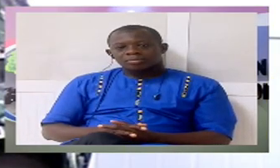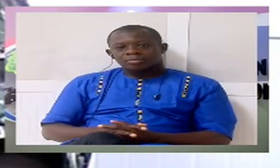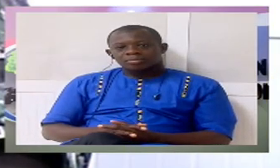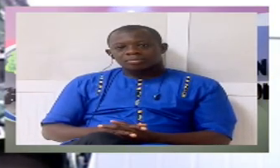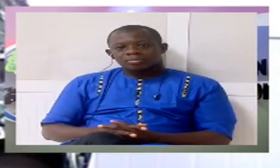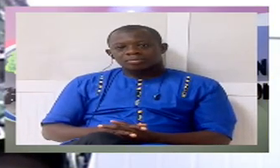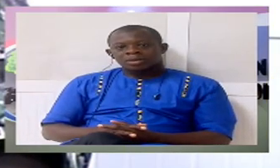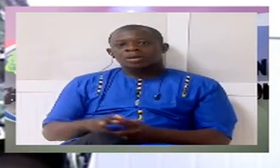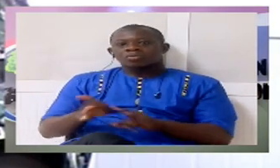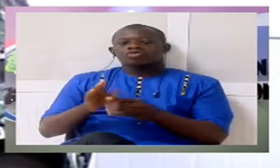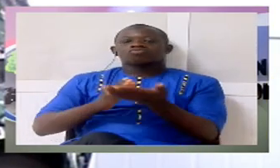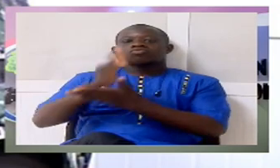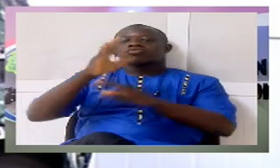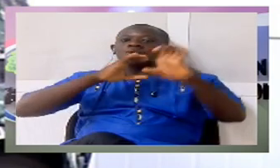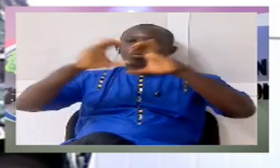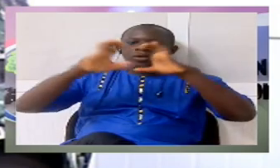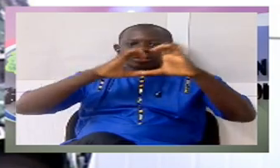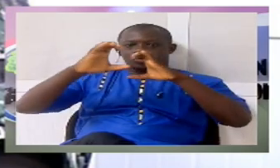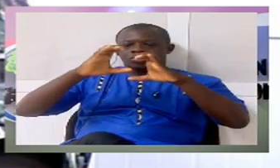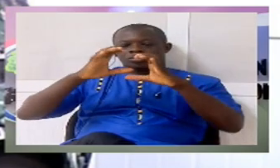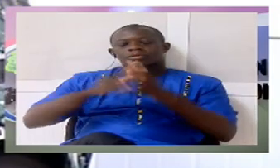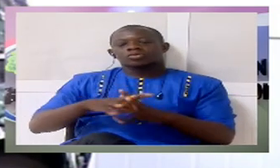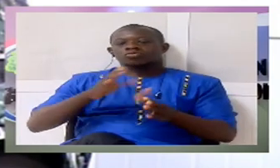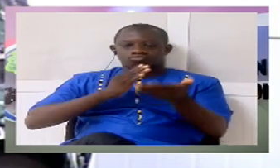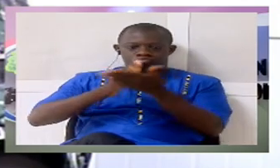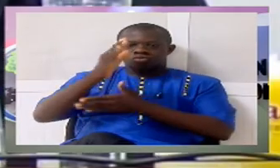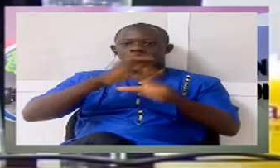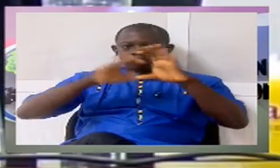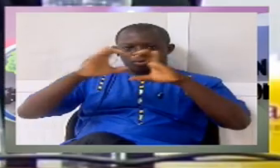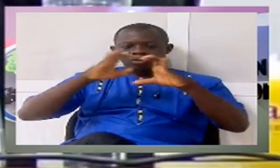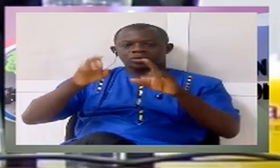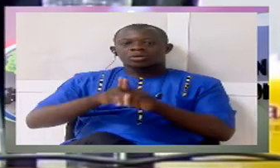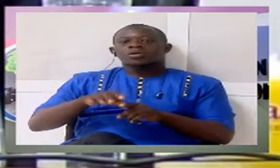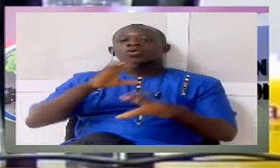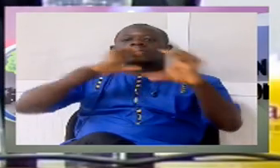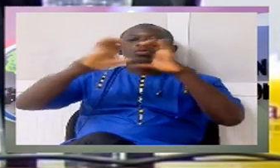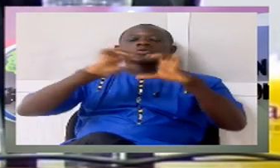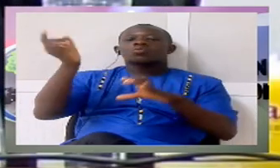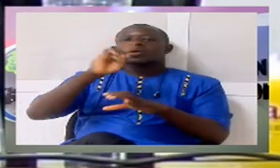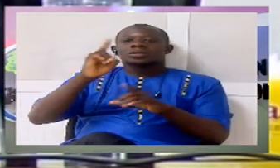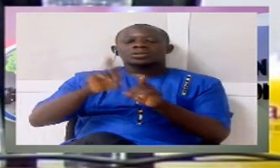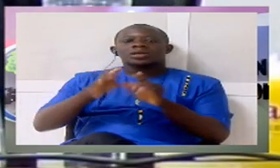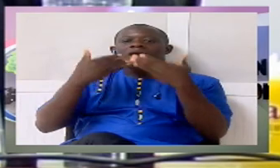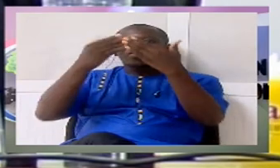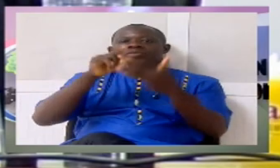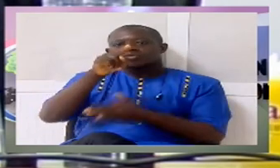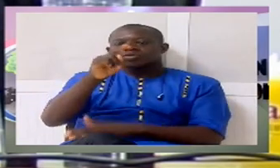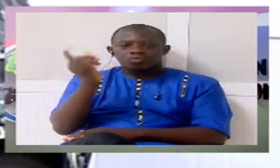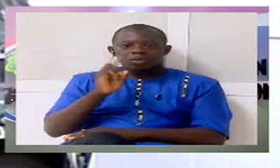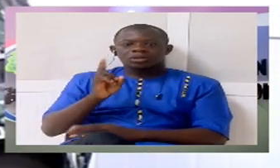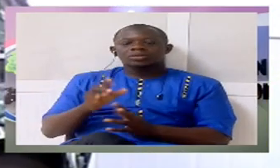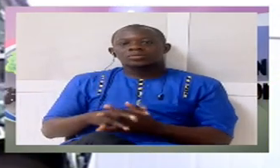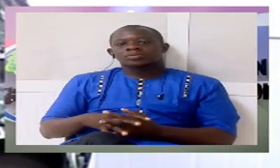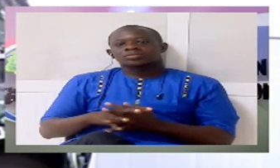Through communication bila. Through the communication. Communication. So what were you communicated? What were you told? Lan len la